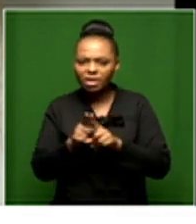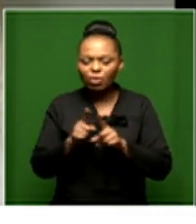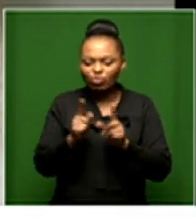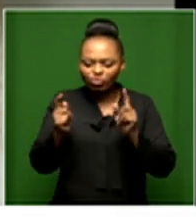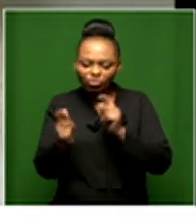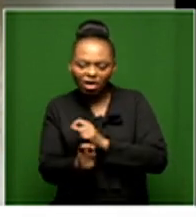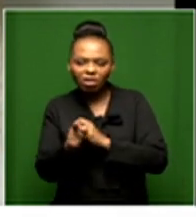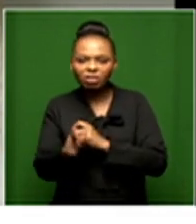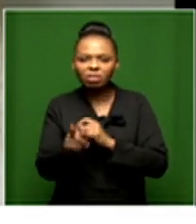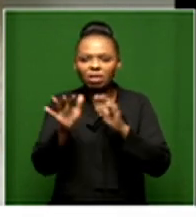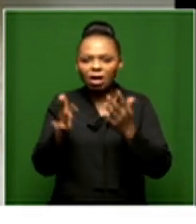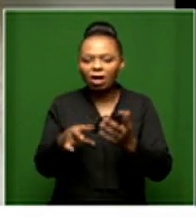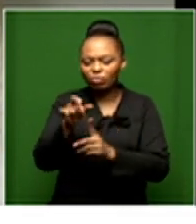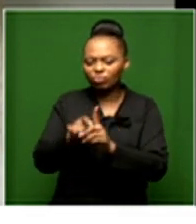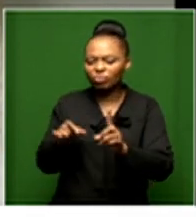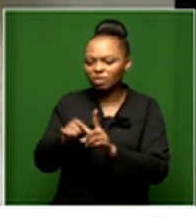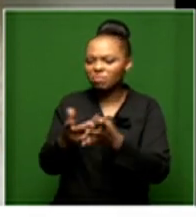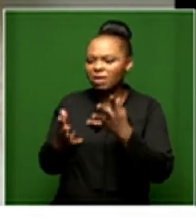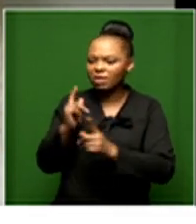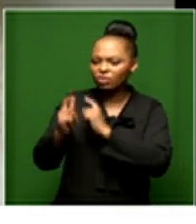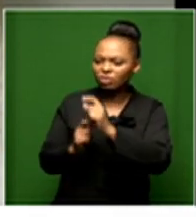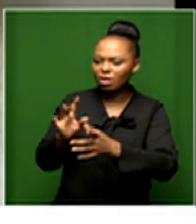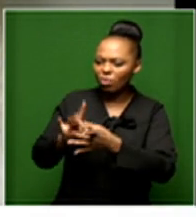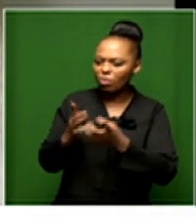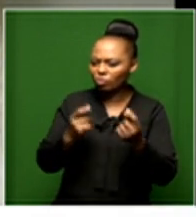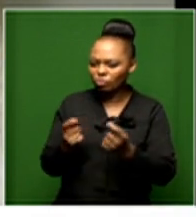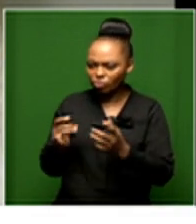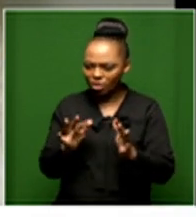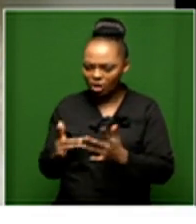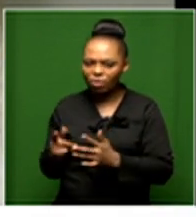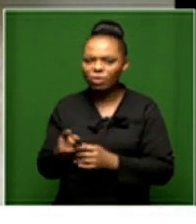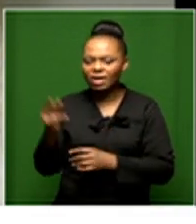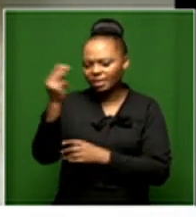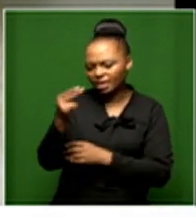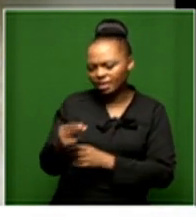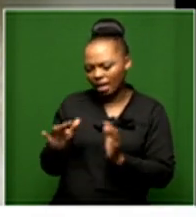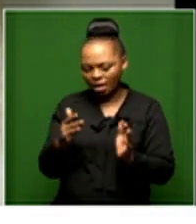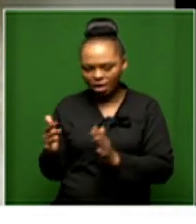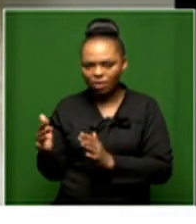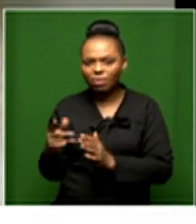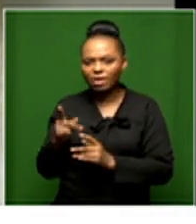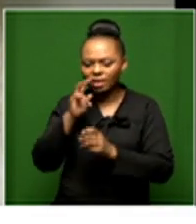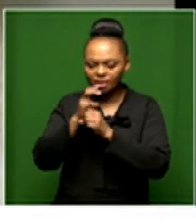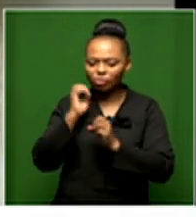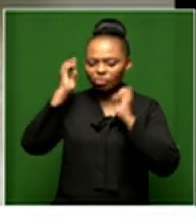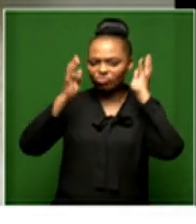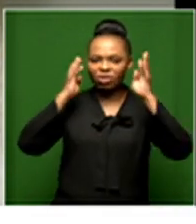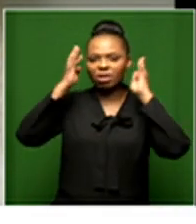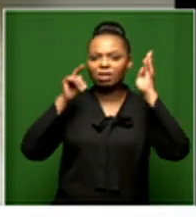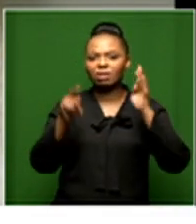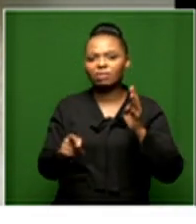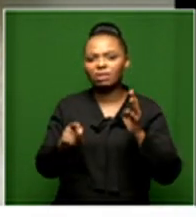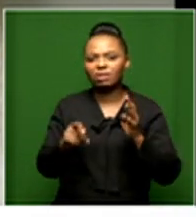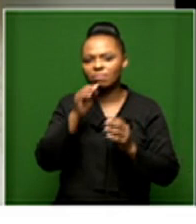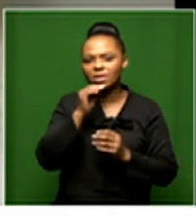way of the traditional home has been designed. So there's a need for